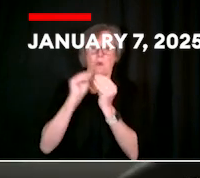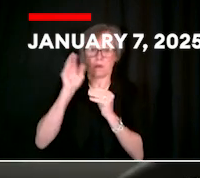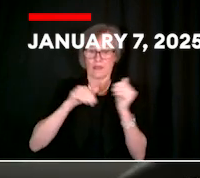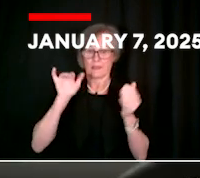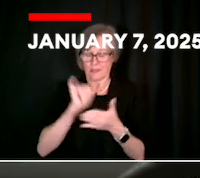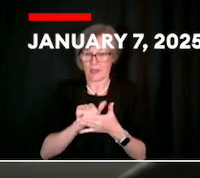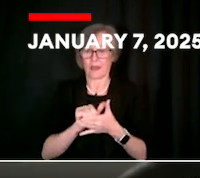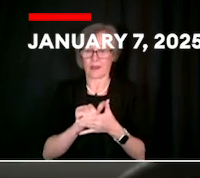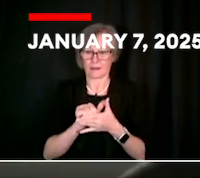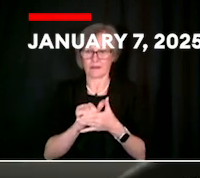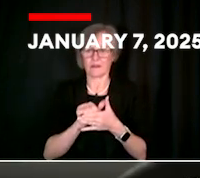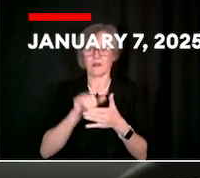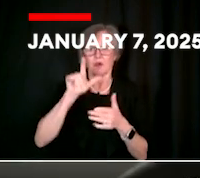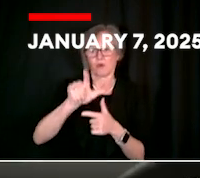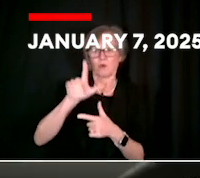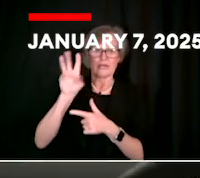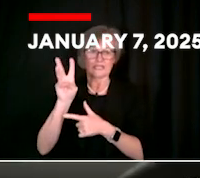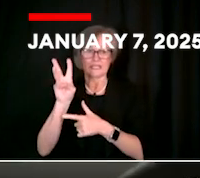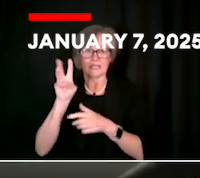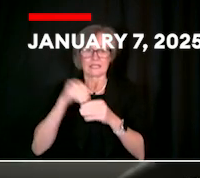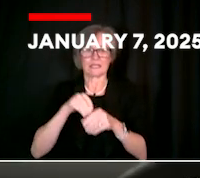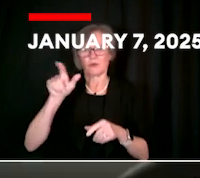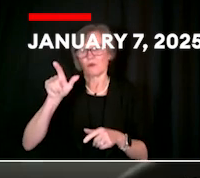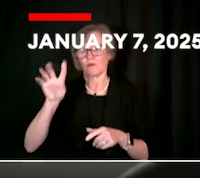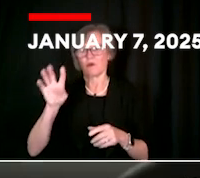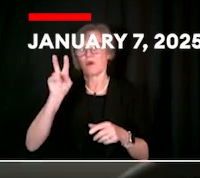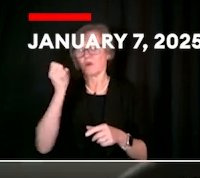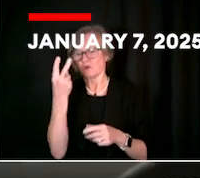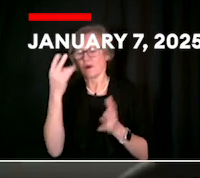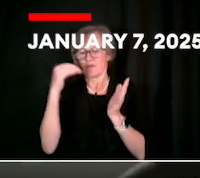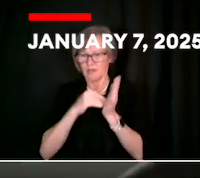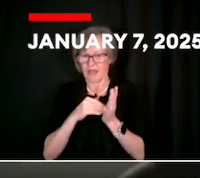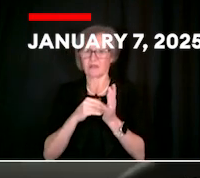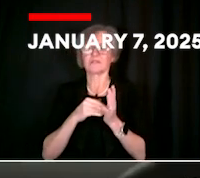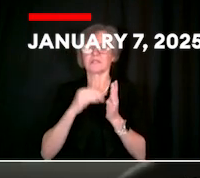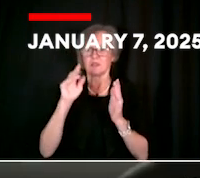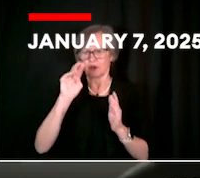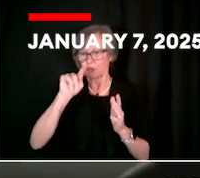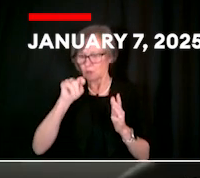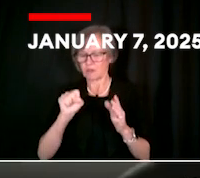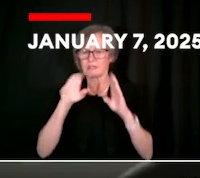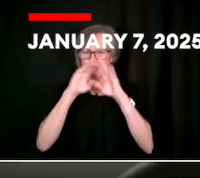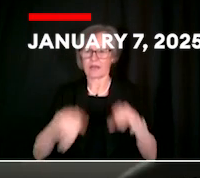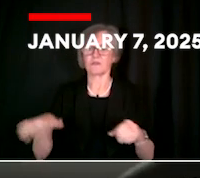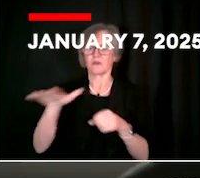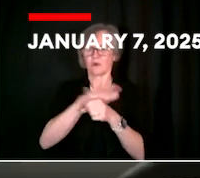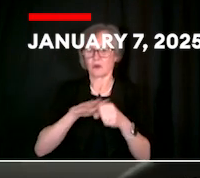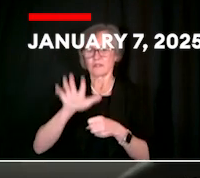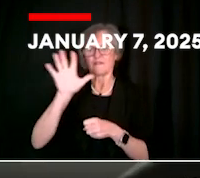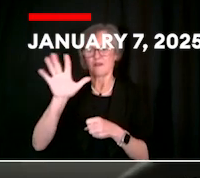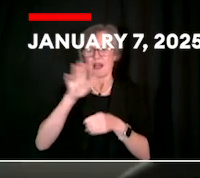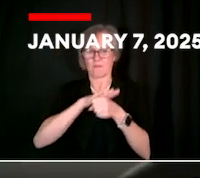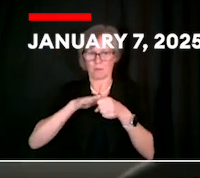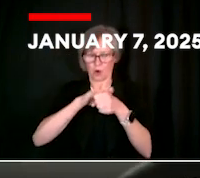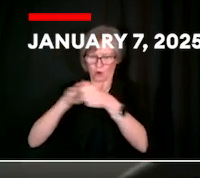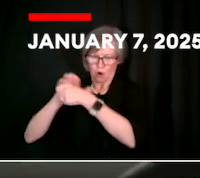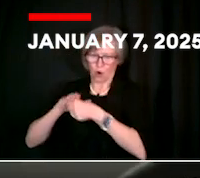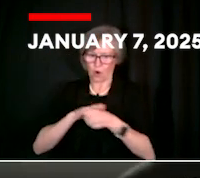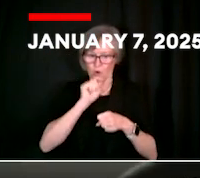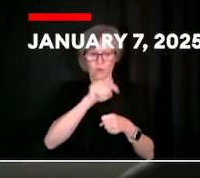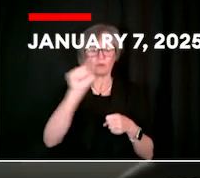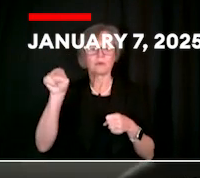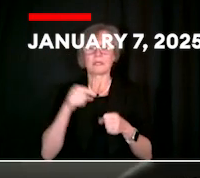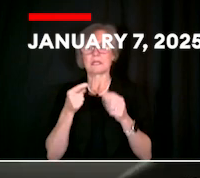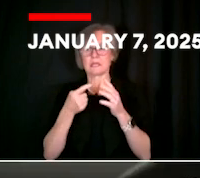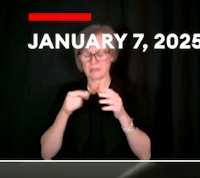with 26 in 24, 12,000 units of housing across the 5 boroughs. We're going to continue to